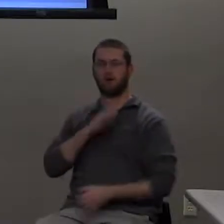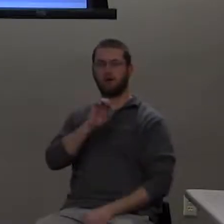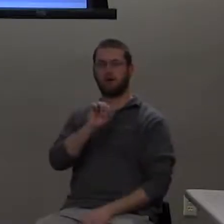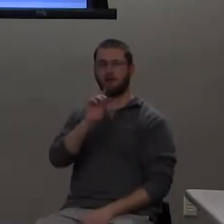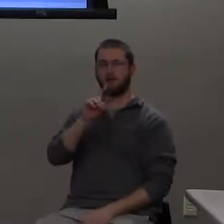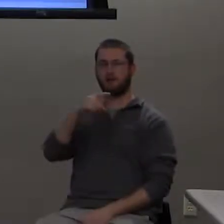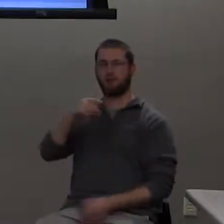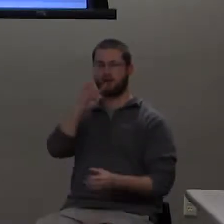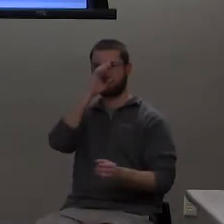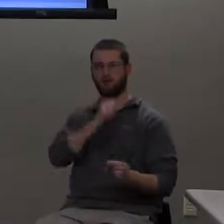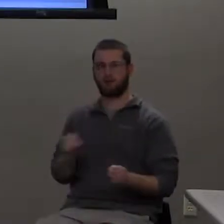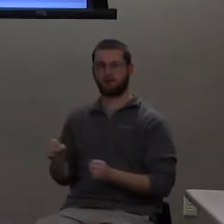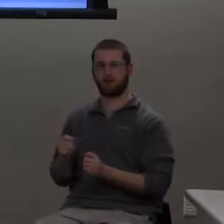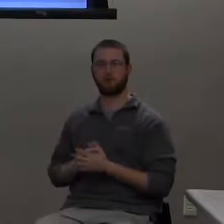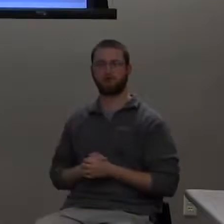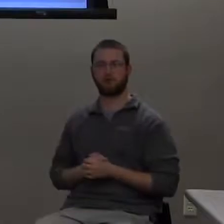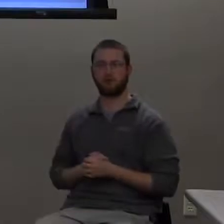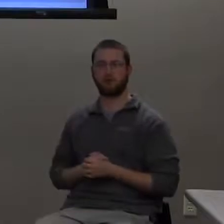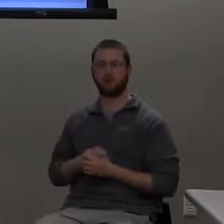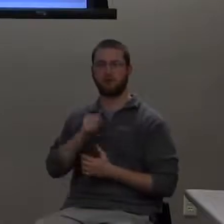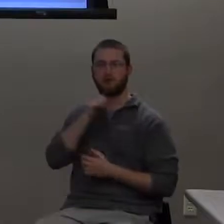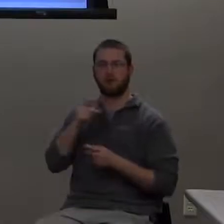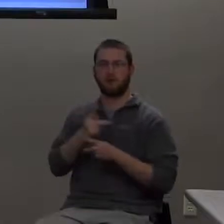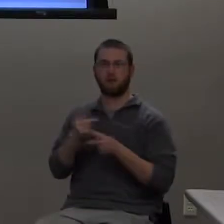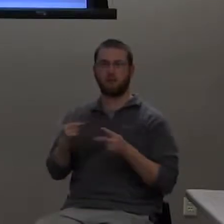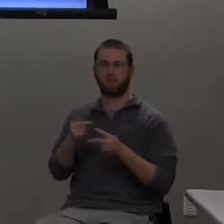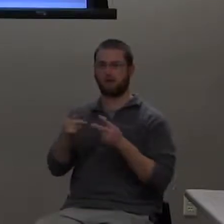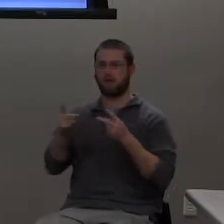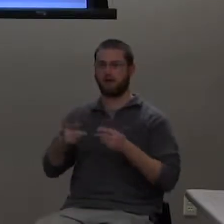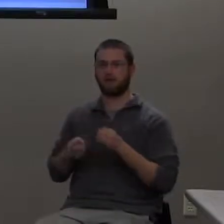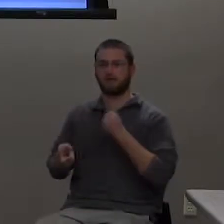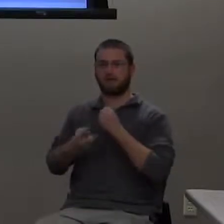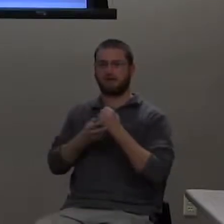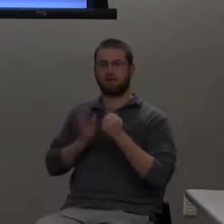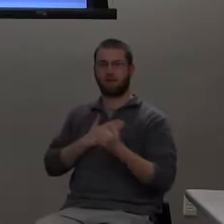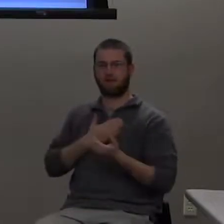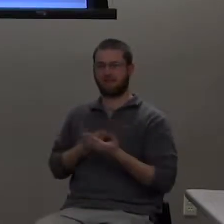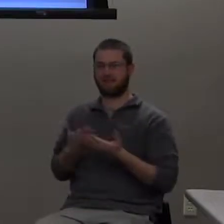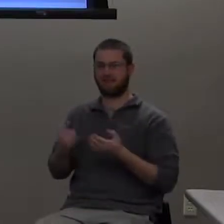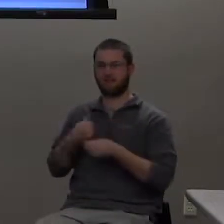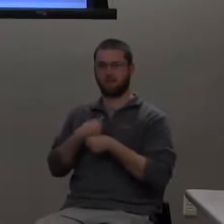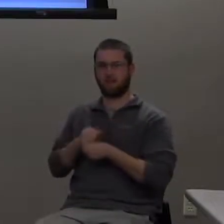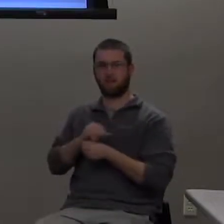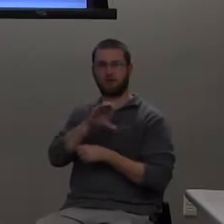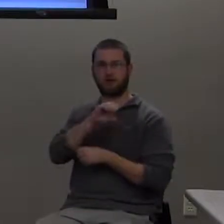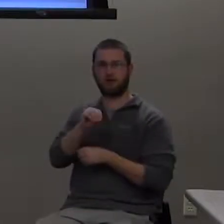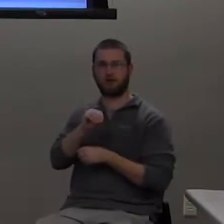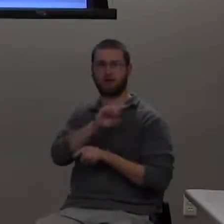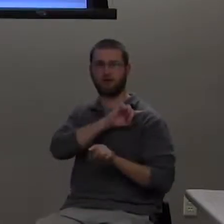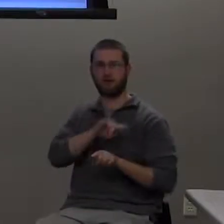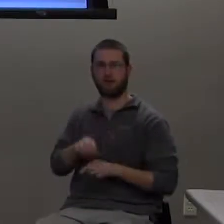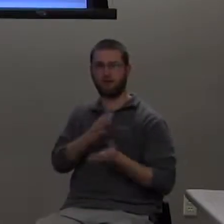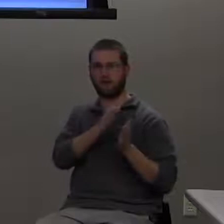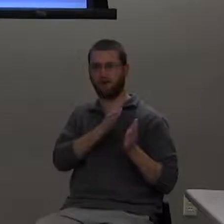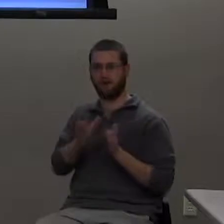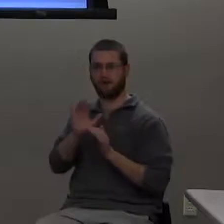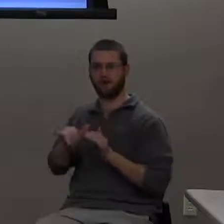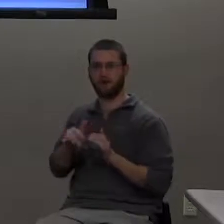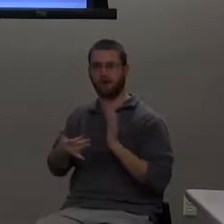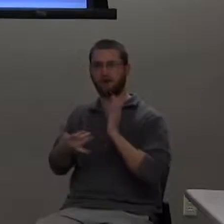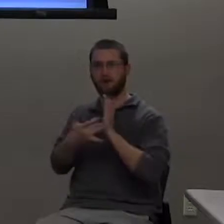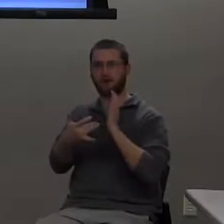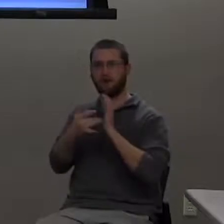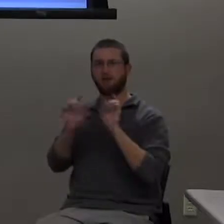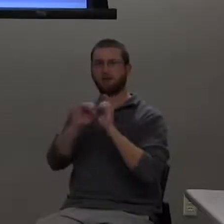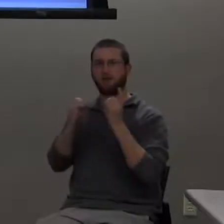the logistics. And it's not just a physical place to store my widgets, it's the companies that plan that. It's the technology people